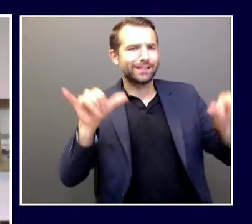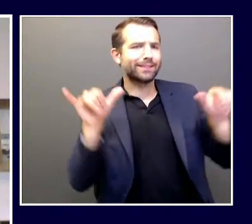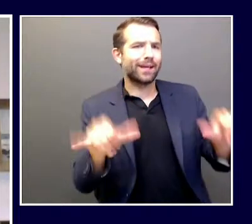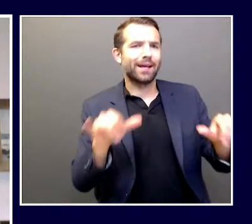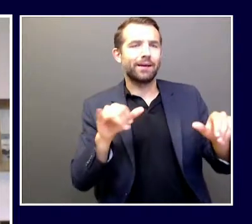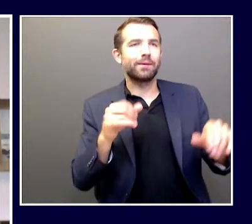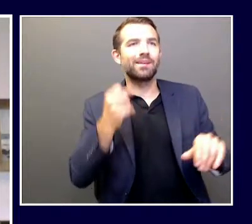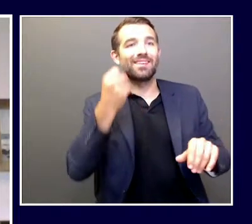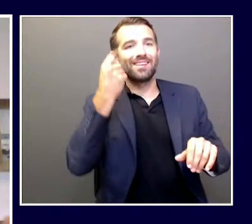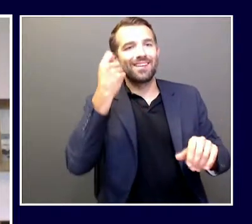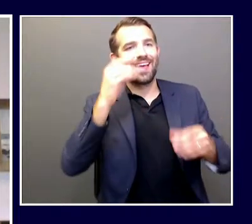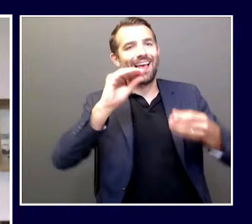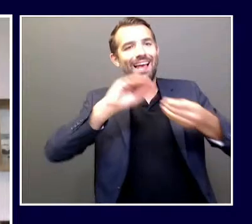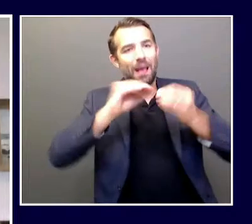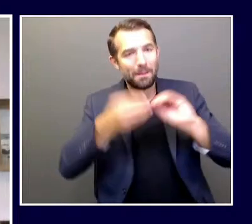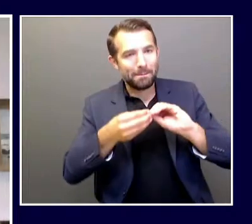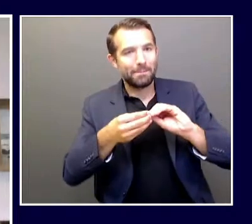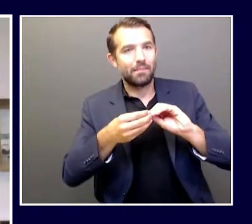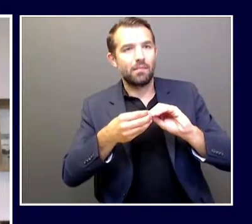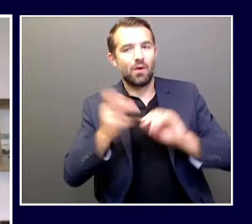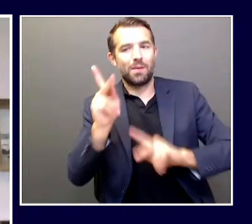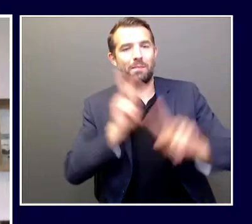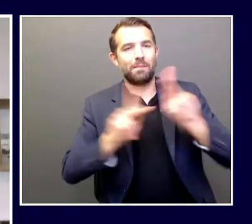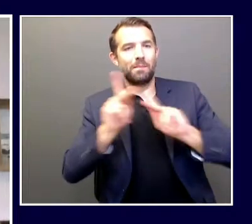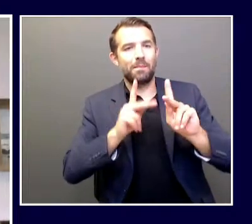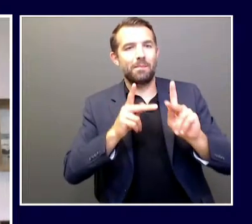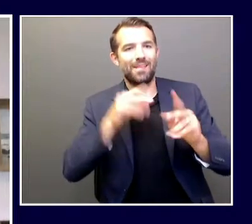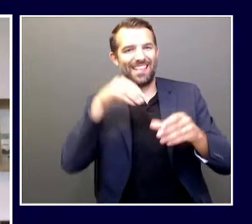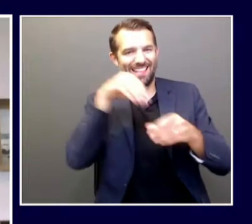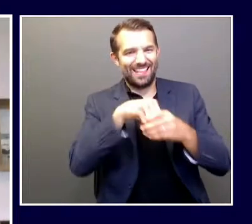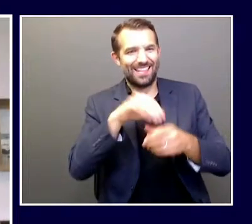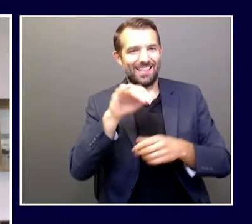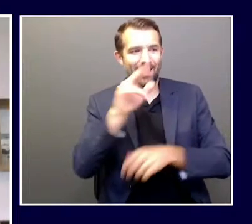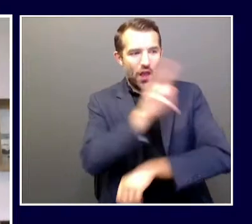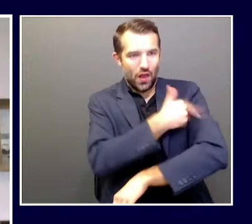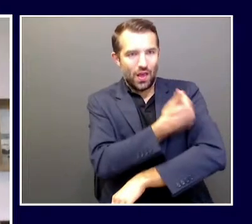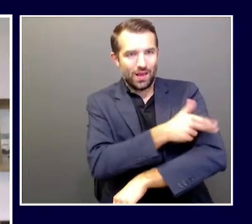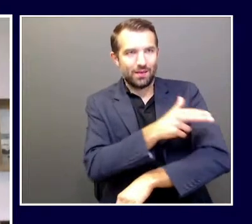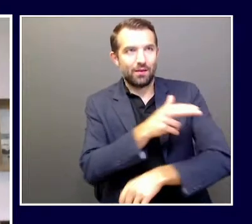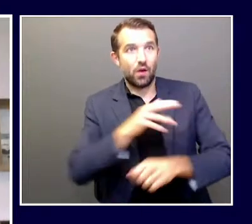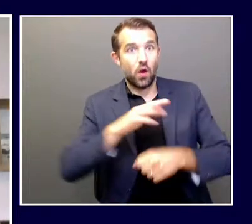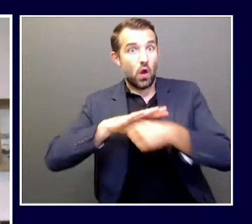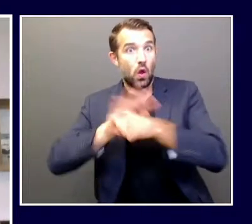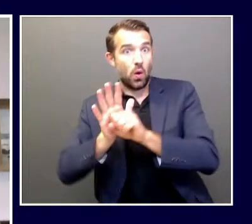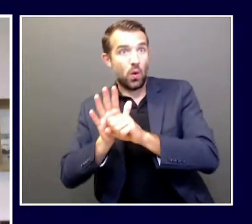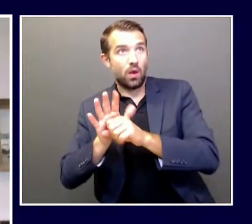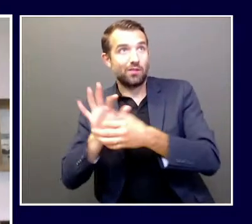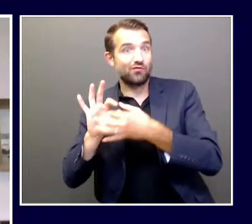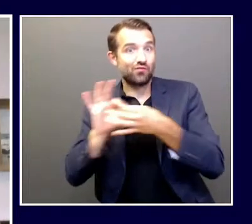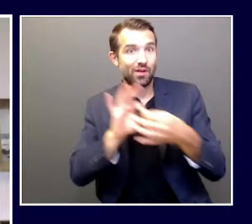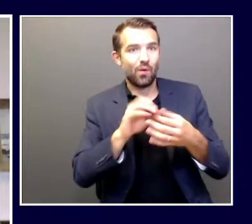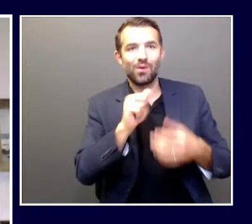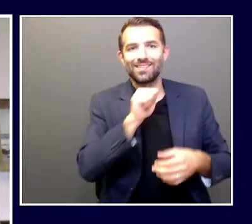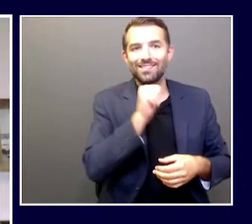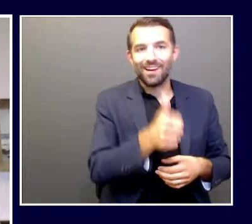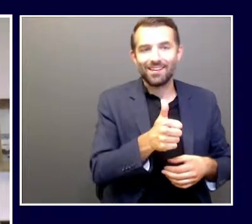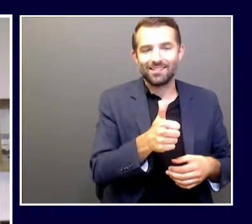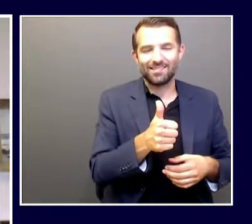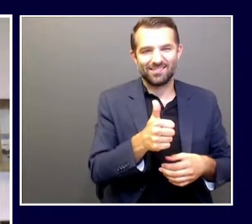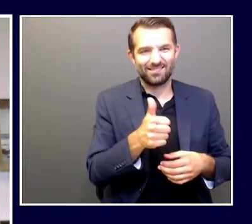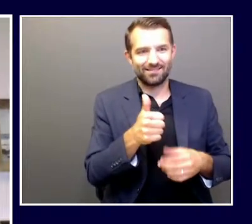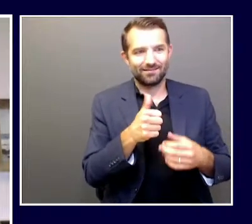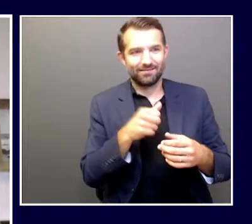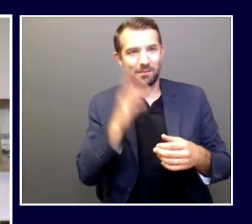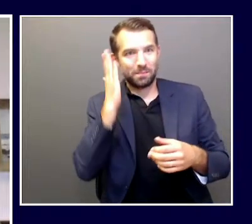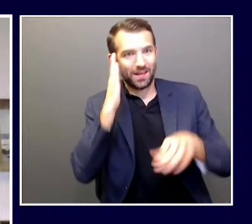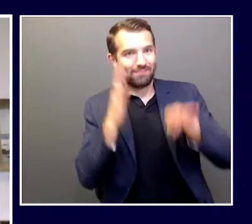my conversations with chief medical officers across the state, what's been crystal clear over the last 2 weeks is there are just